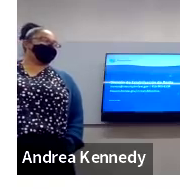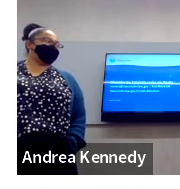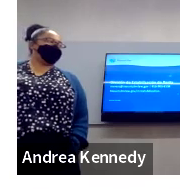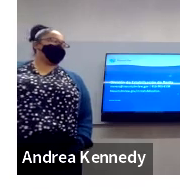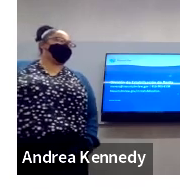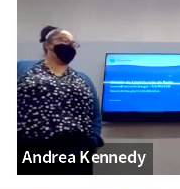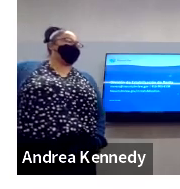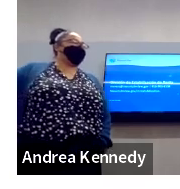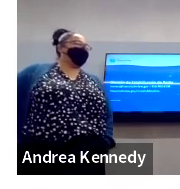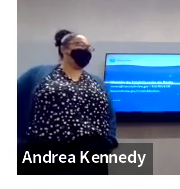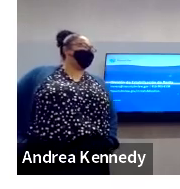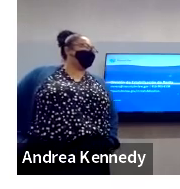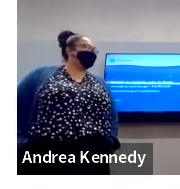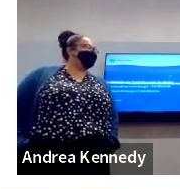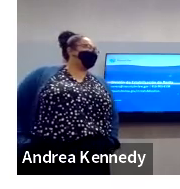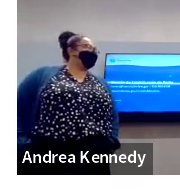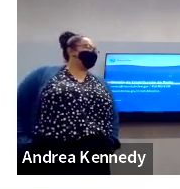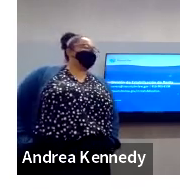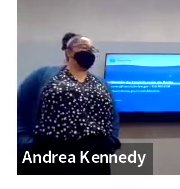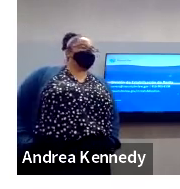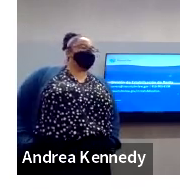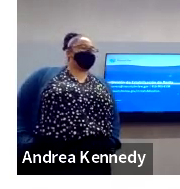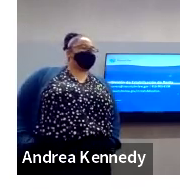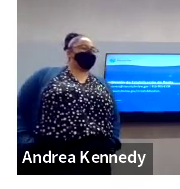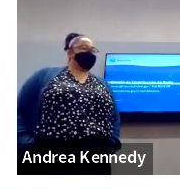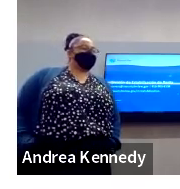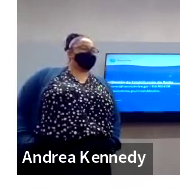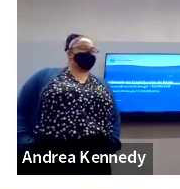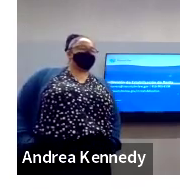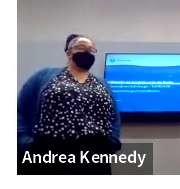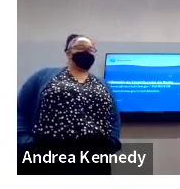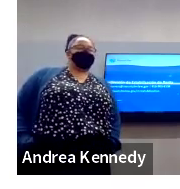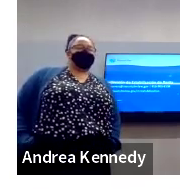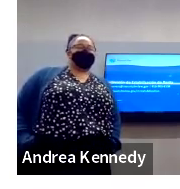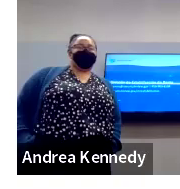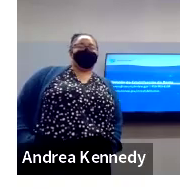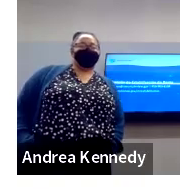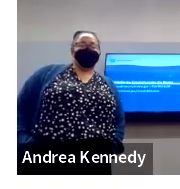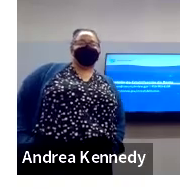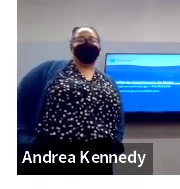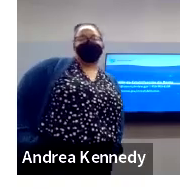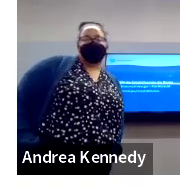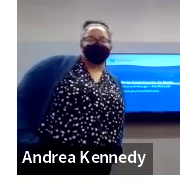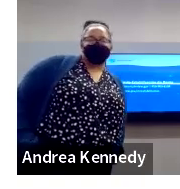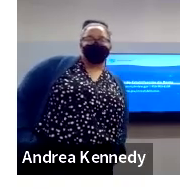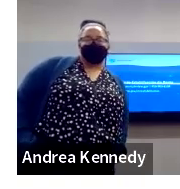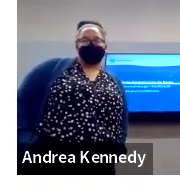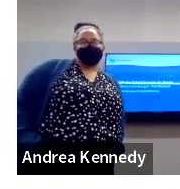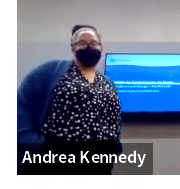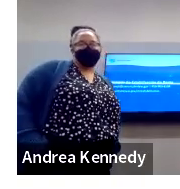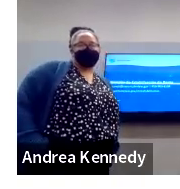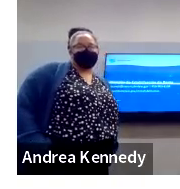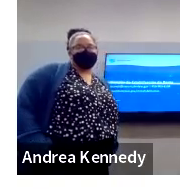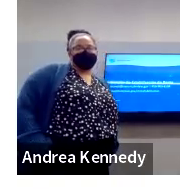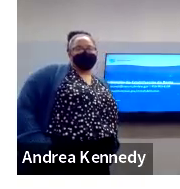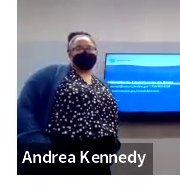eso. Pero pónganse en contacto con nosotros cualquier pregunta que tengan. Okay, that's it for us. Are there any